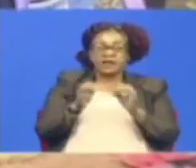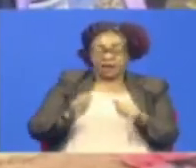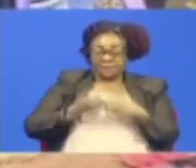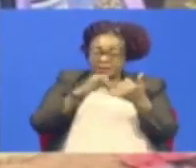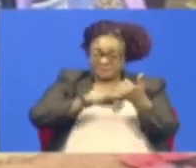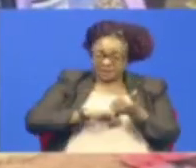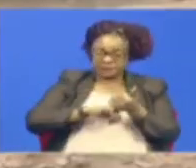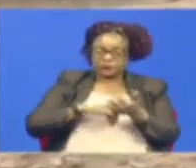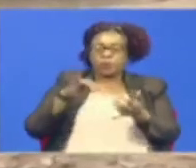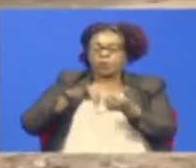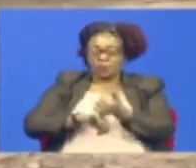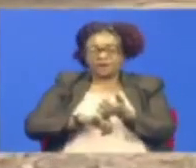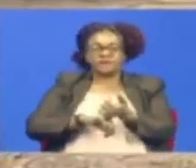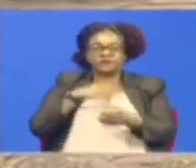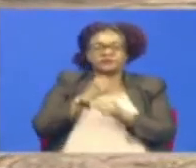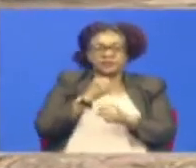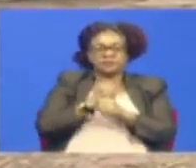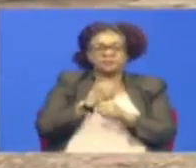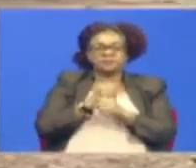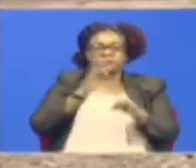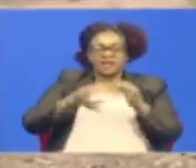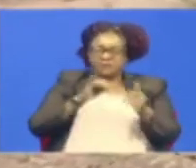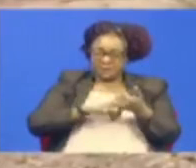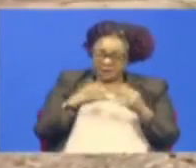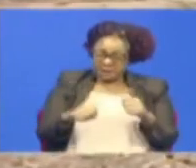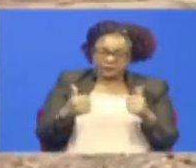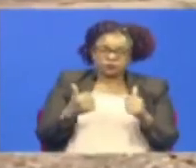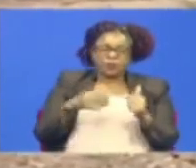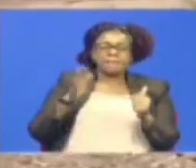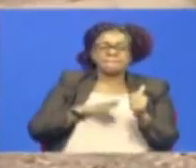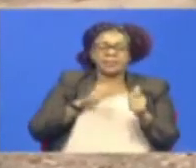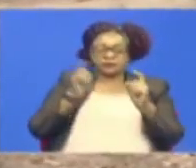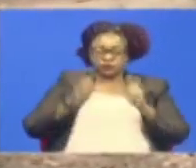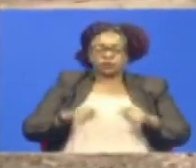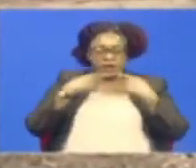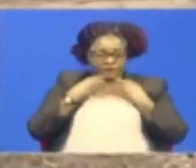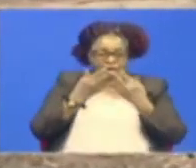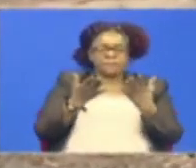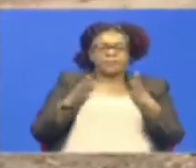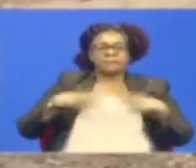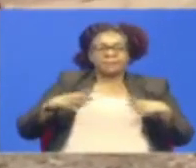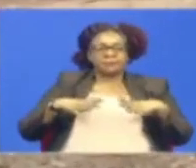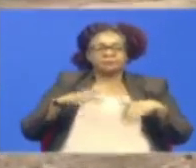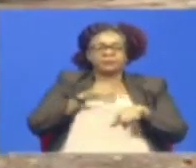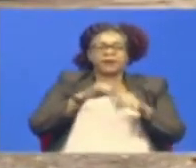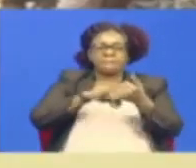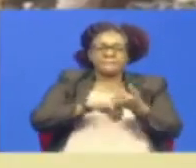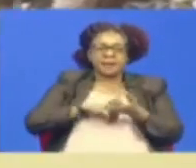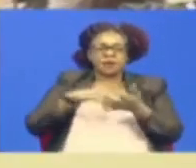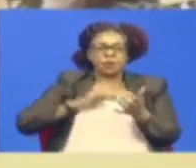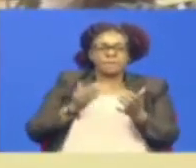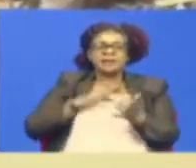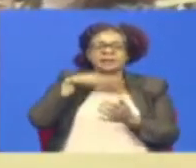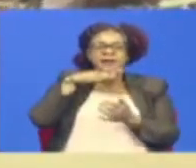wife does it. If an unmarried person, their mother is meant to alert the people. When a married woman passes on, a